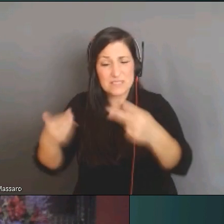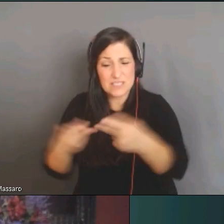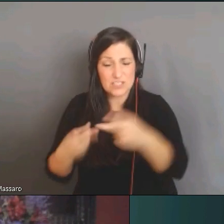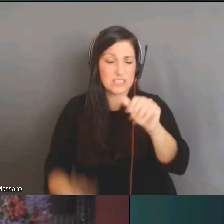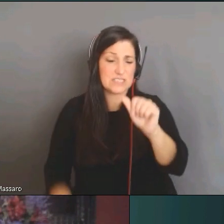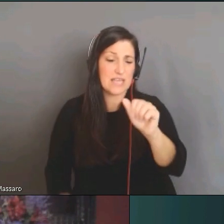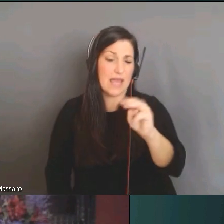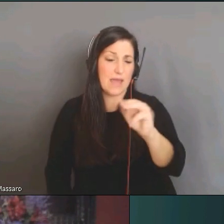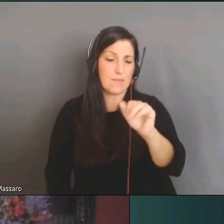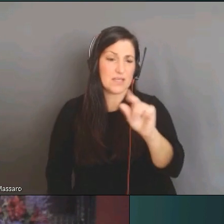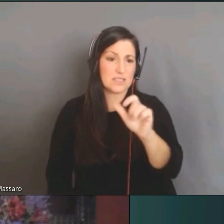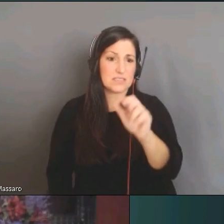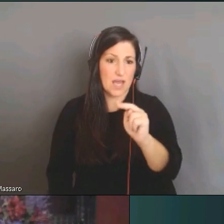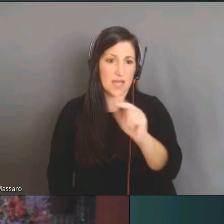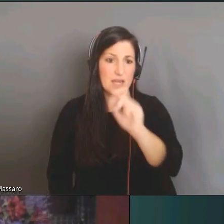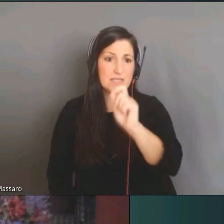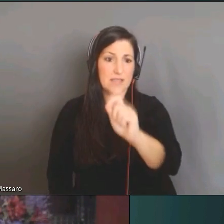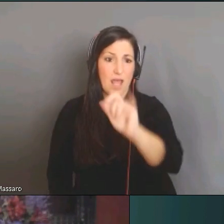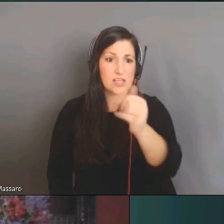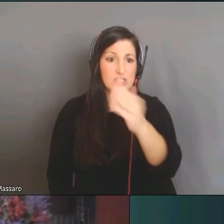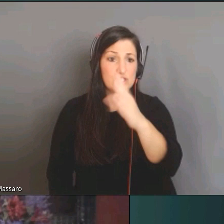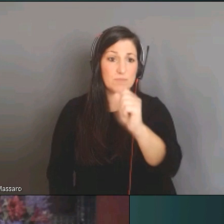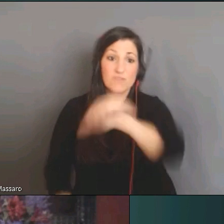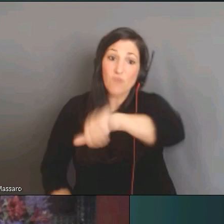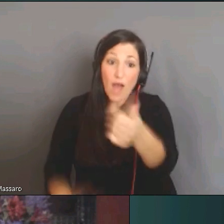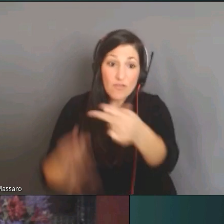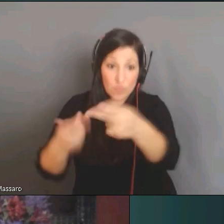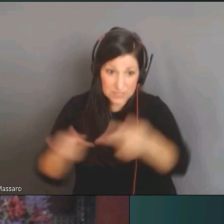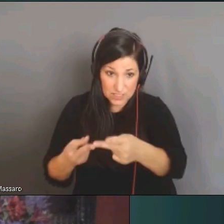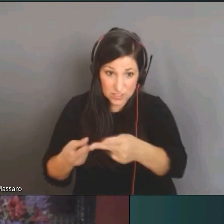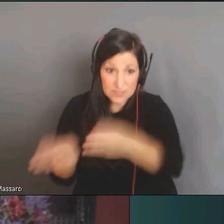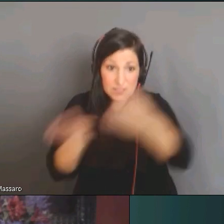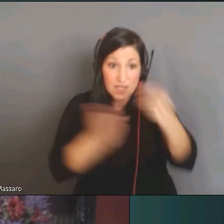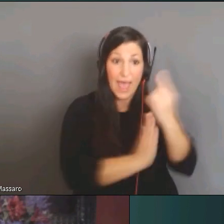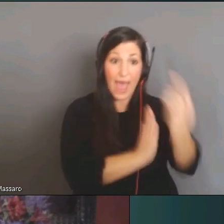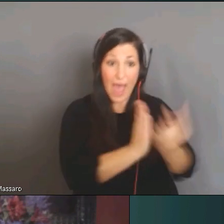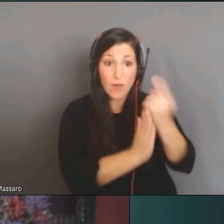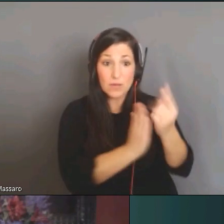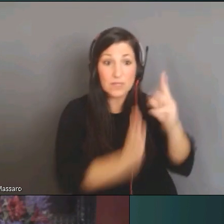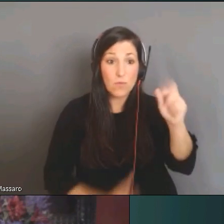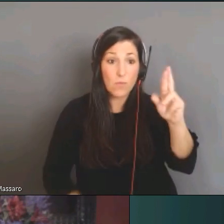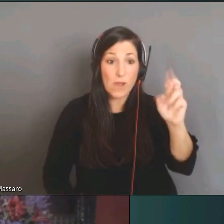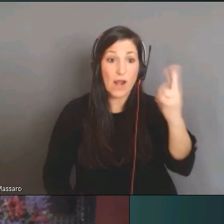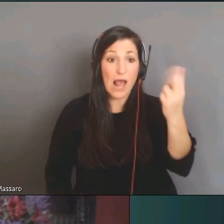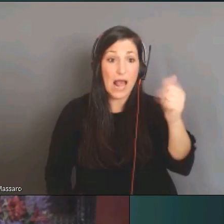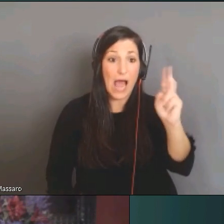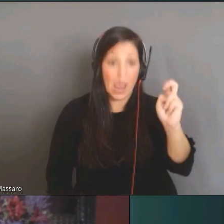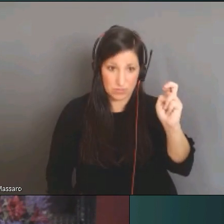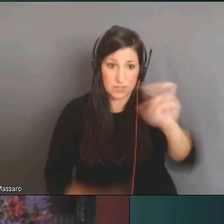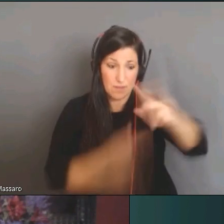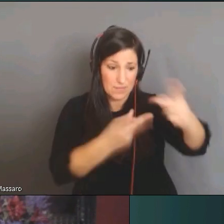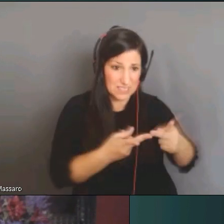Amazon.jobs is for the other positions, and for the hourly warehouse positions, that's what we're speaking on